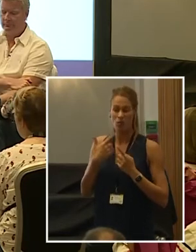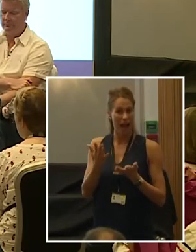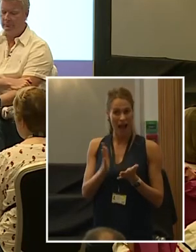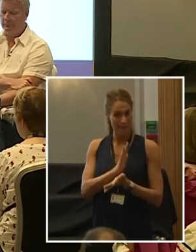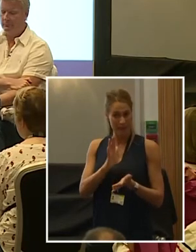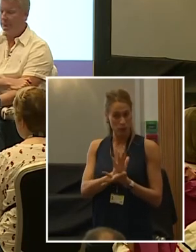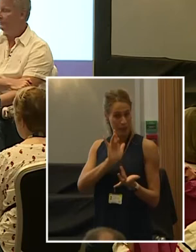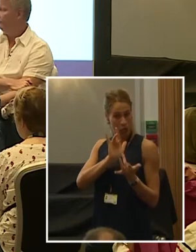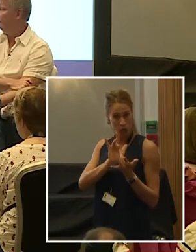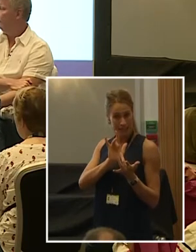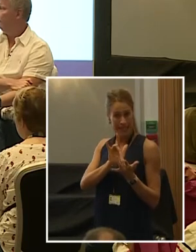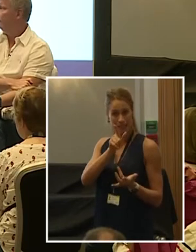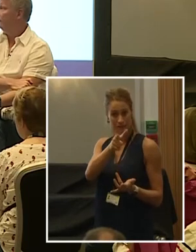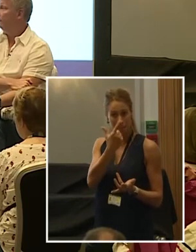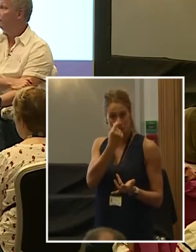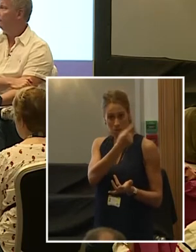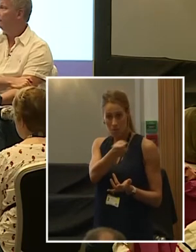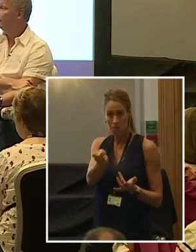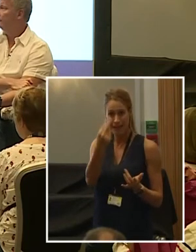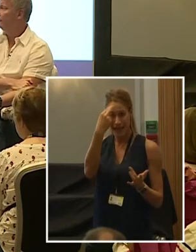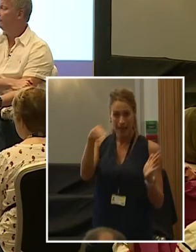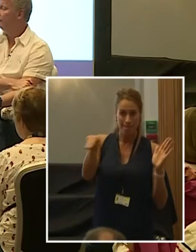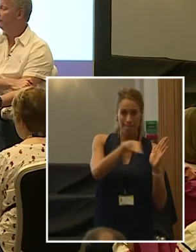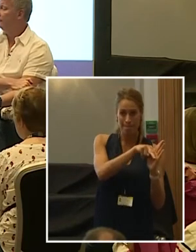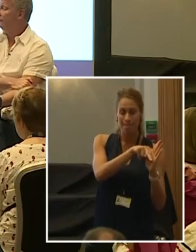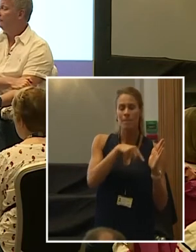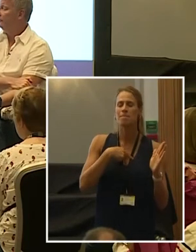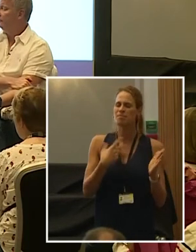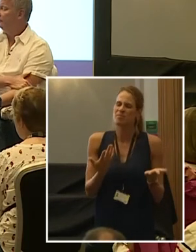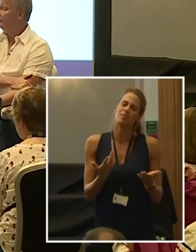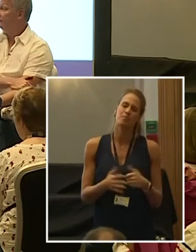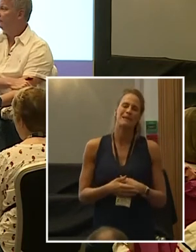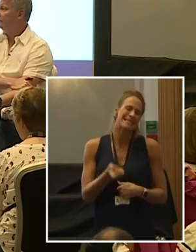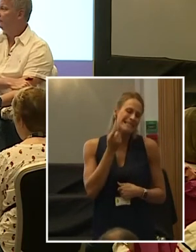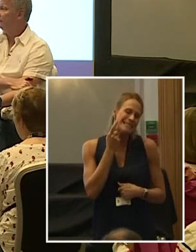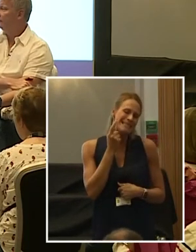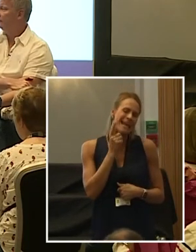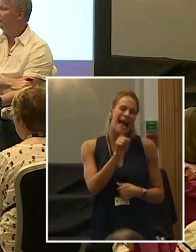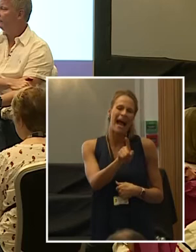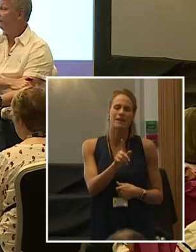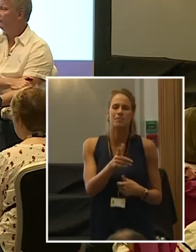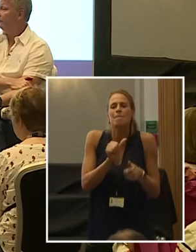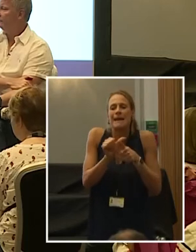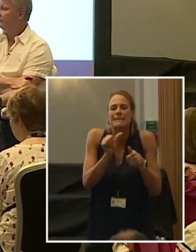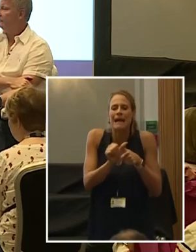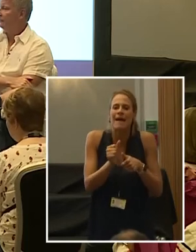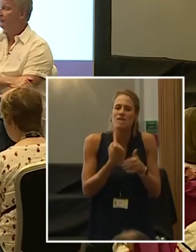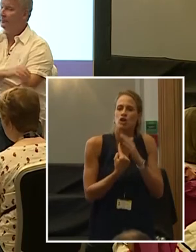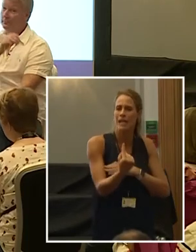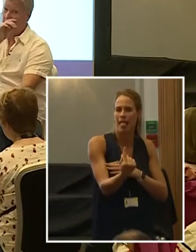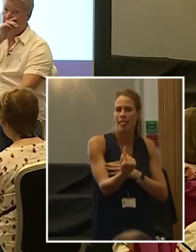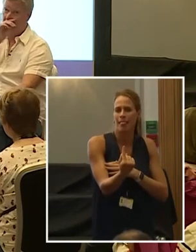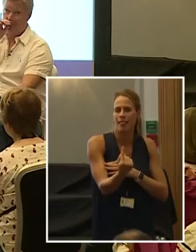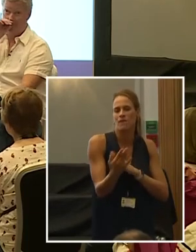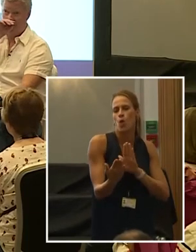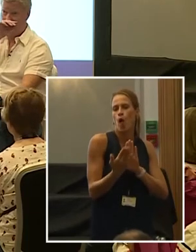discussed. But yes, I think it's easier and more convenient for you to be part of trials